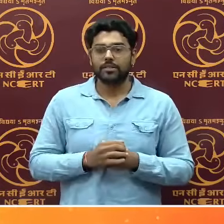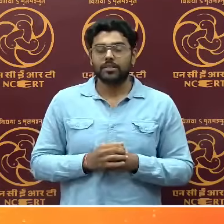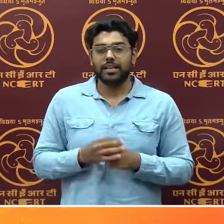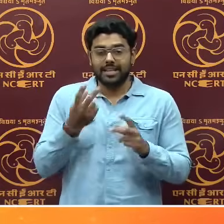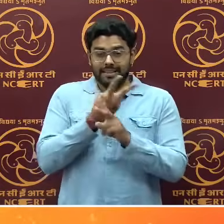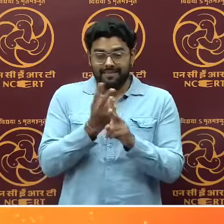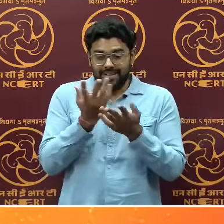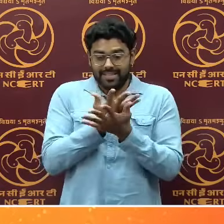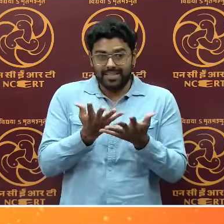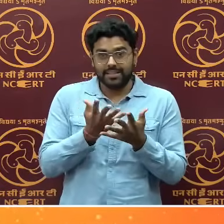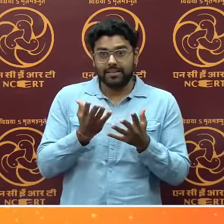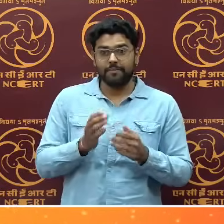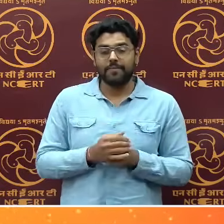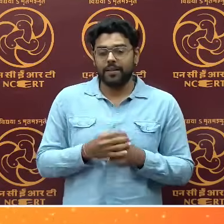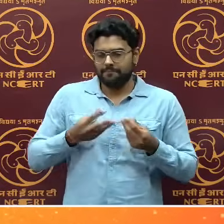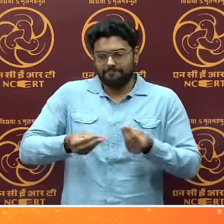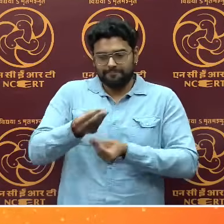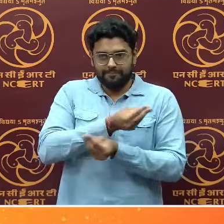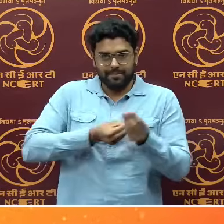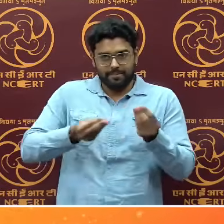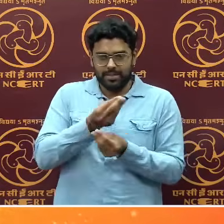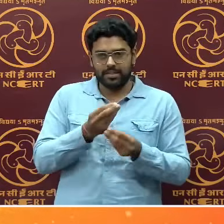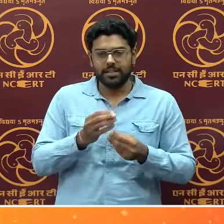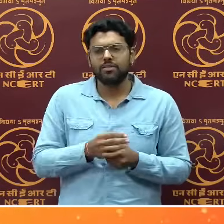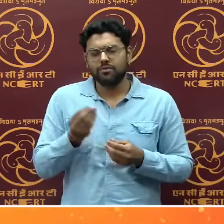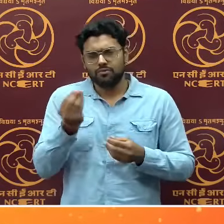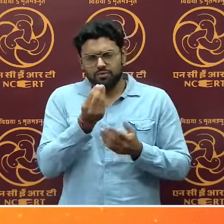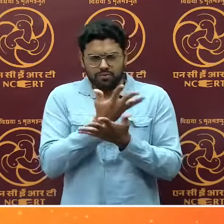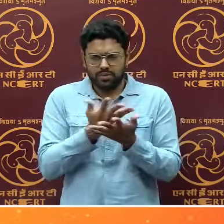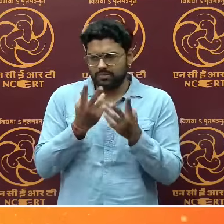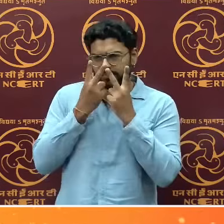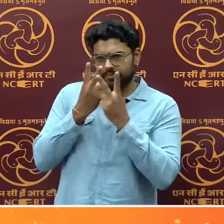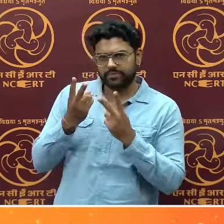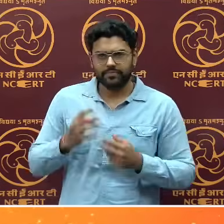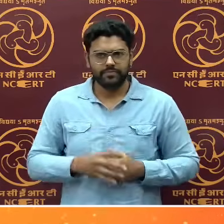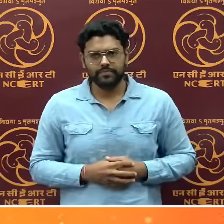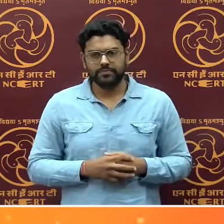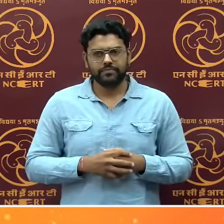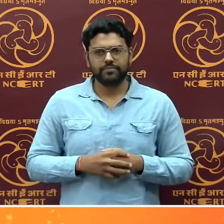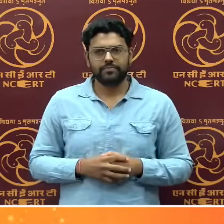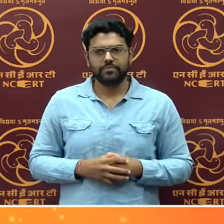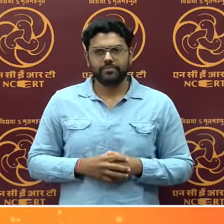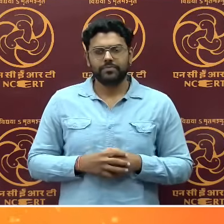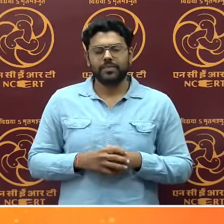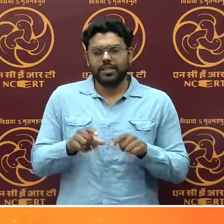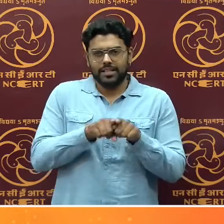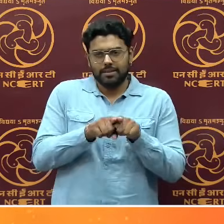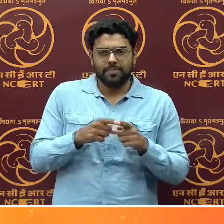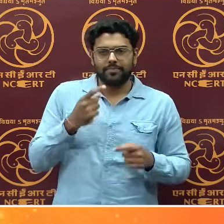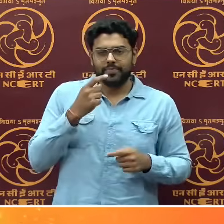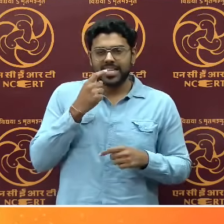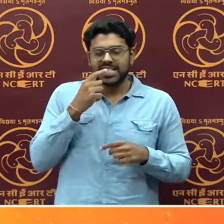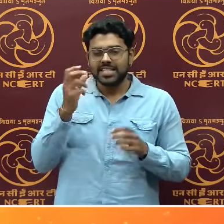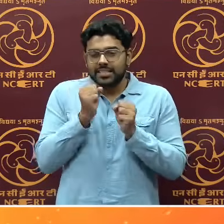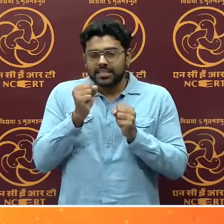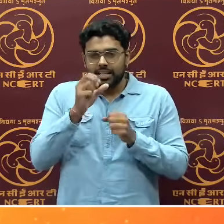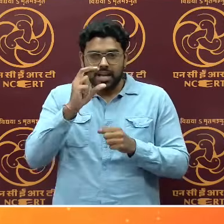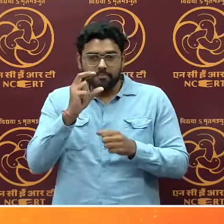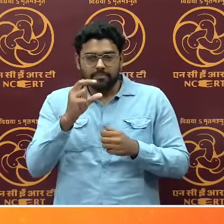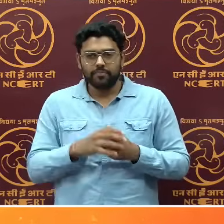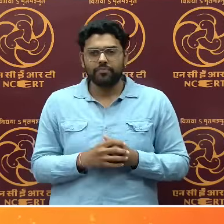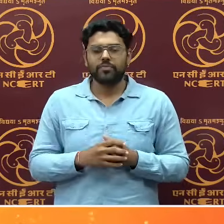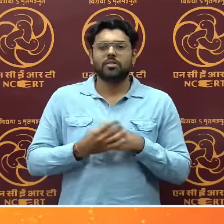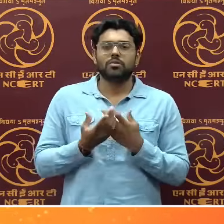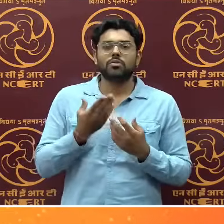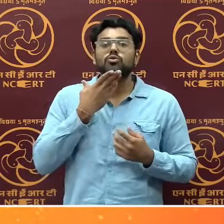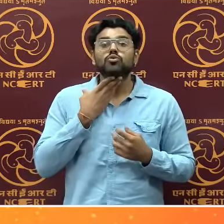the material that we see surrounding us, some of the materials, right? So say ice cubes, then we have